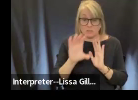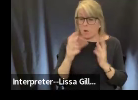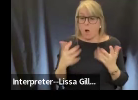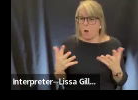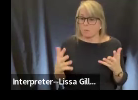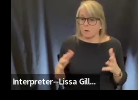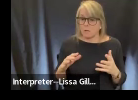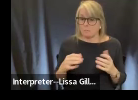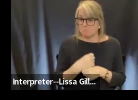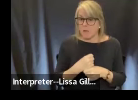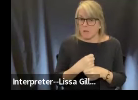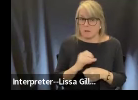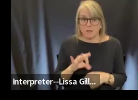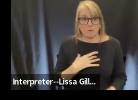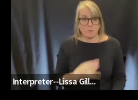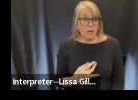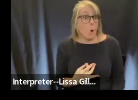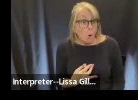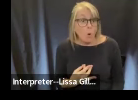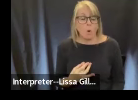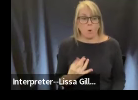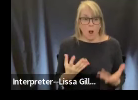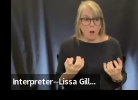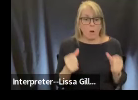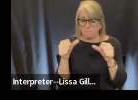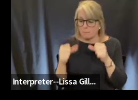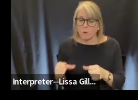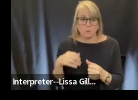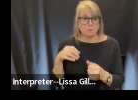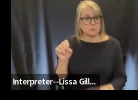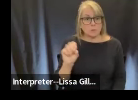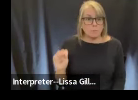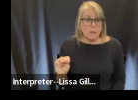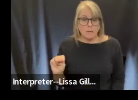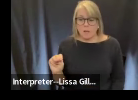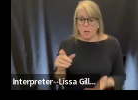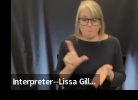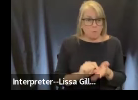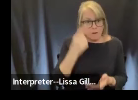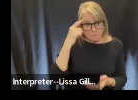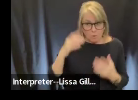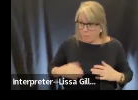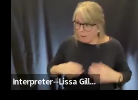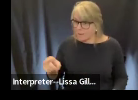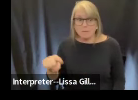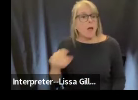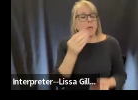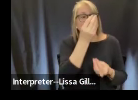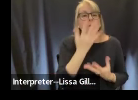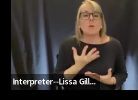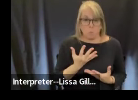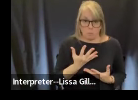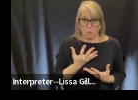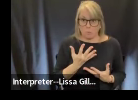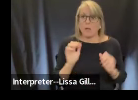these are things that appeal to you, you want to put on your social media, you want to print out or share with your clients, let me know. I can share all of this material with